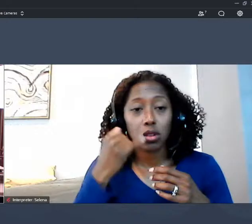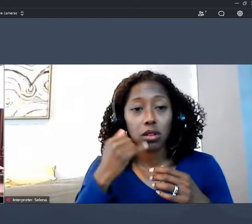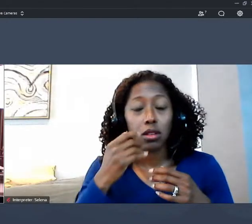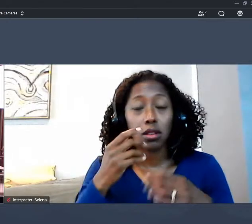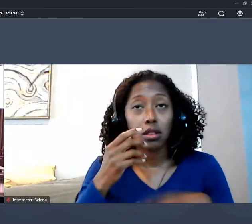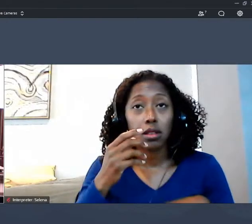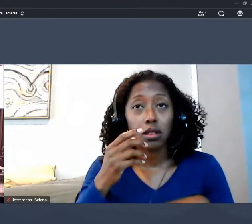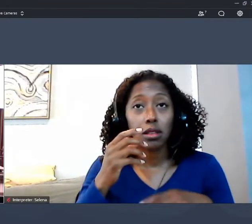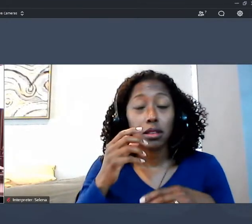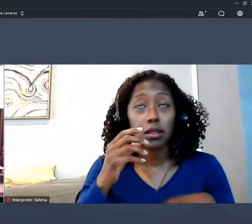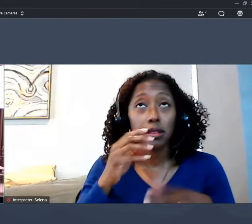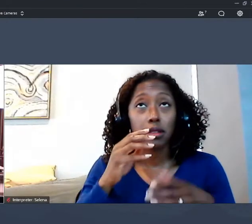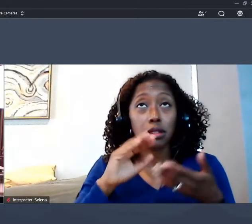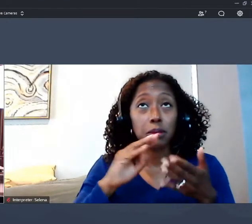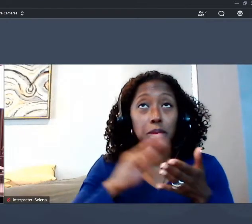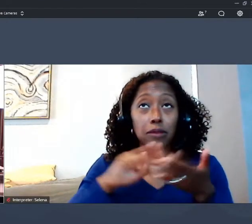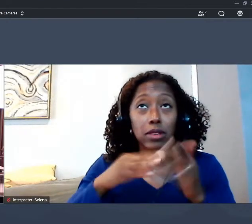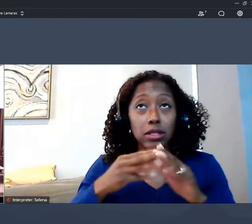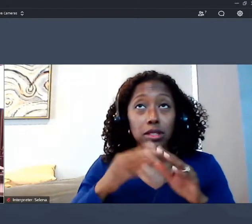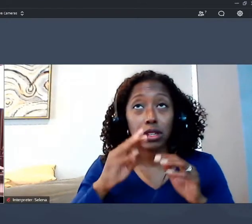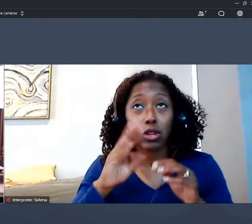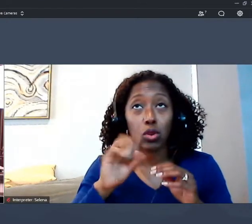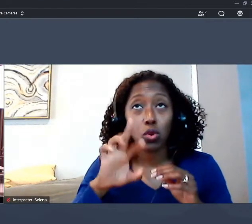Ordinances, Chapter 15, Garbage,